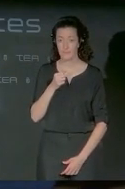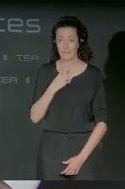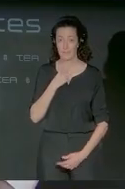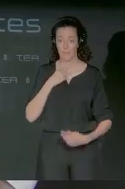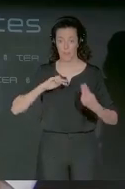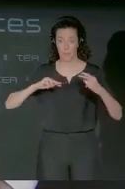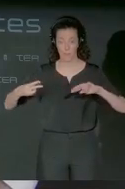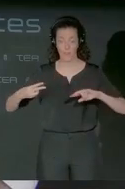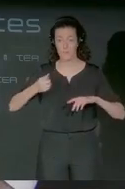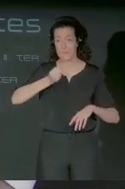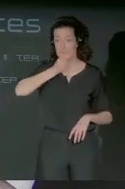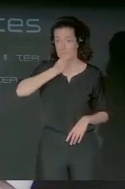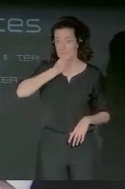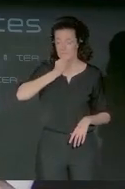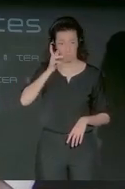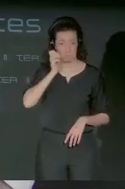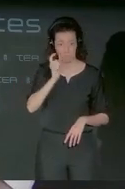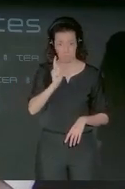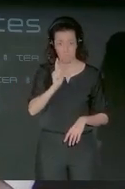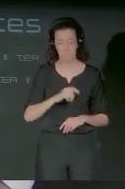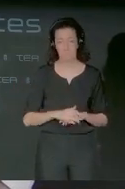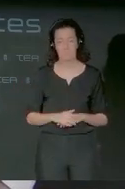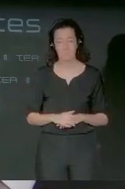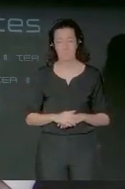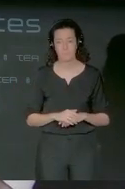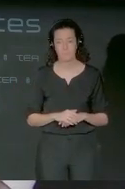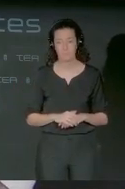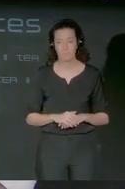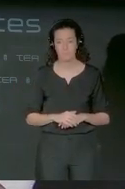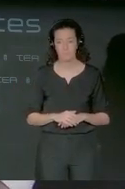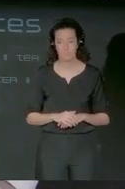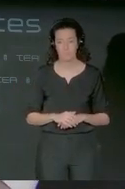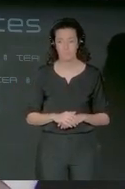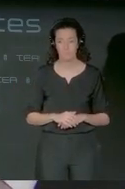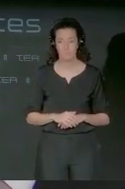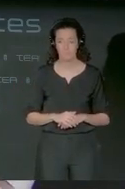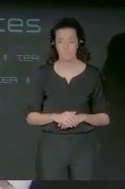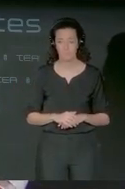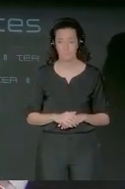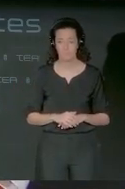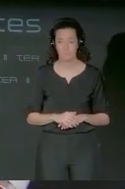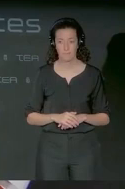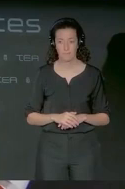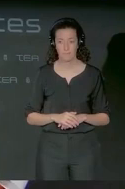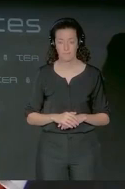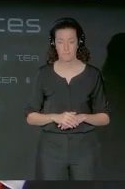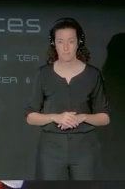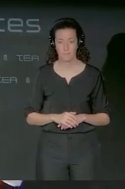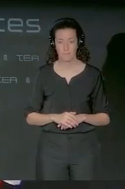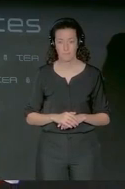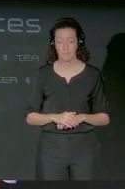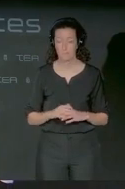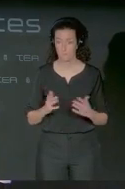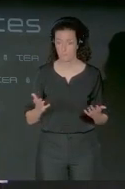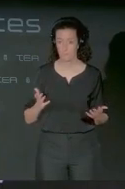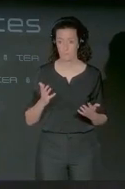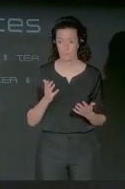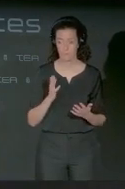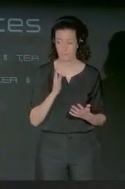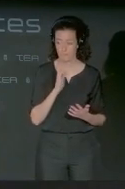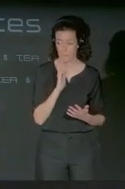We have this big report on the table that we have developed with our brilliant consulting team. It's been over 12 months of